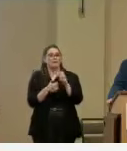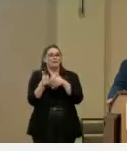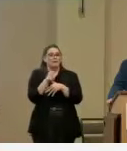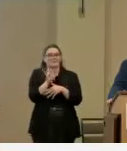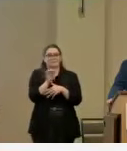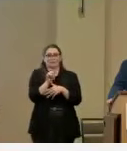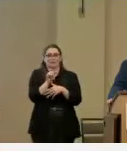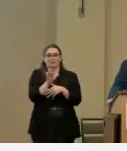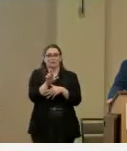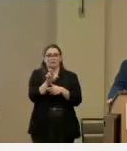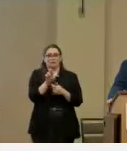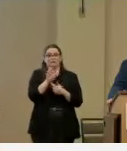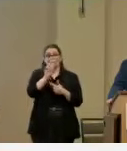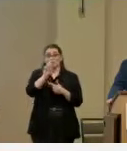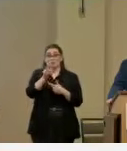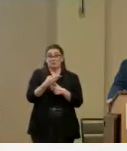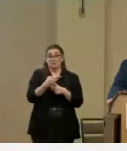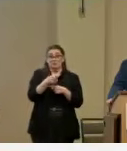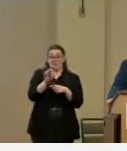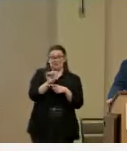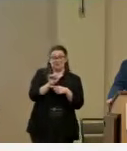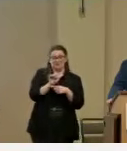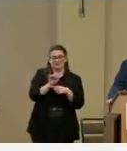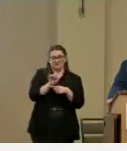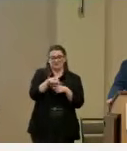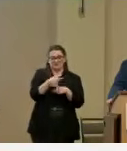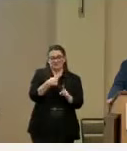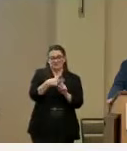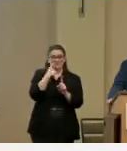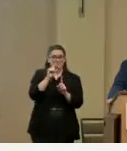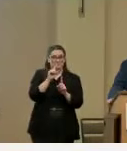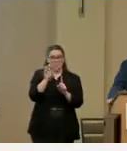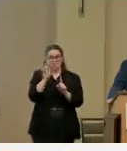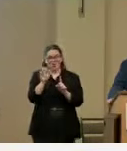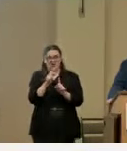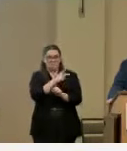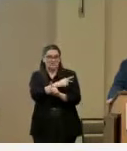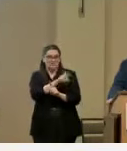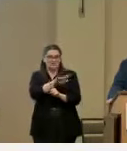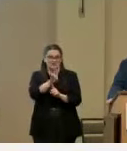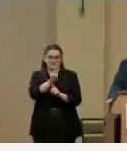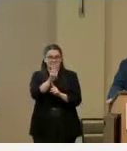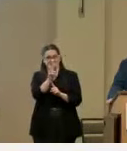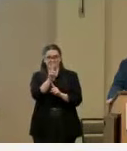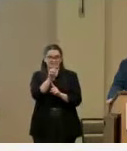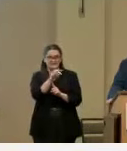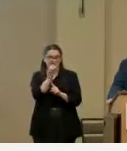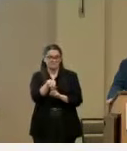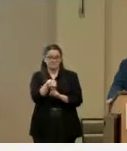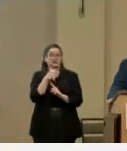rheumatoid arthritis, is only positive in 60 to 70% of RA patients. So historically, we've had a